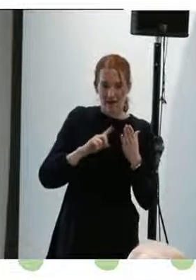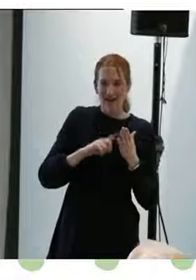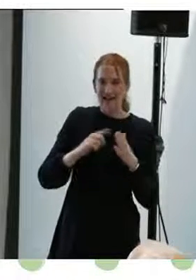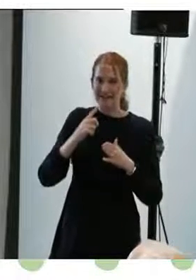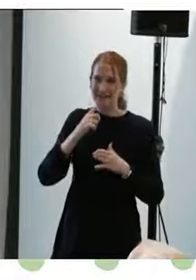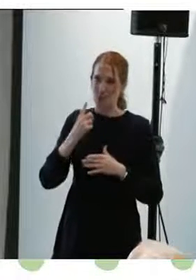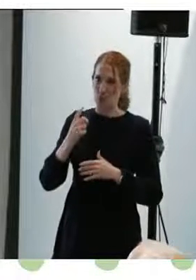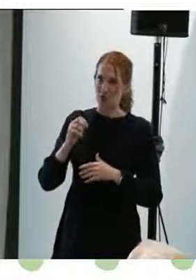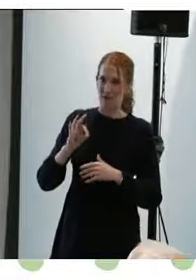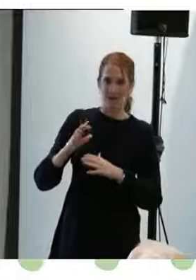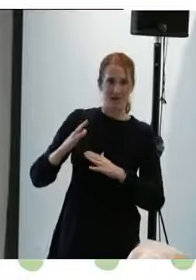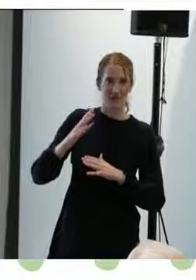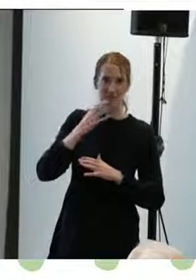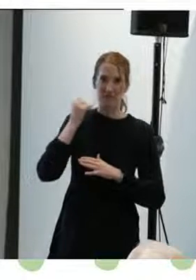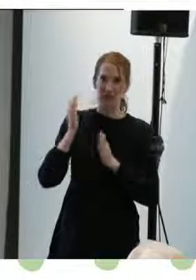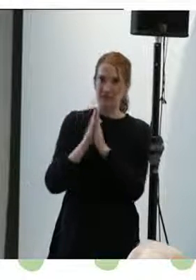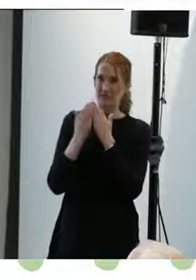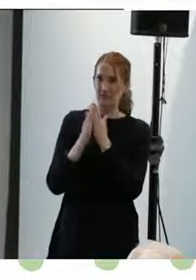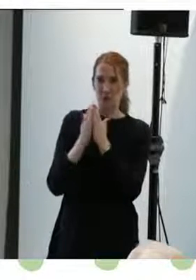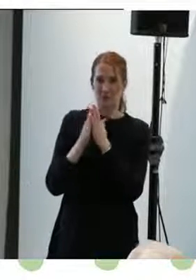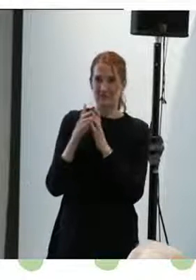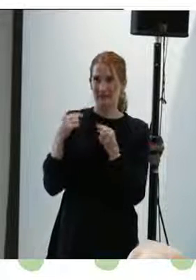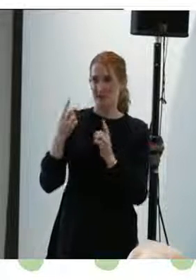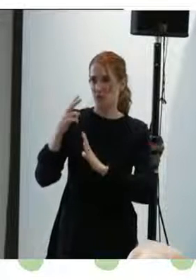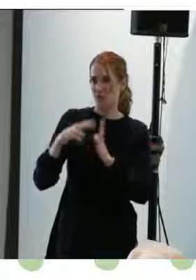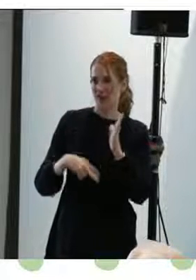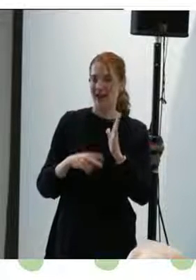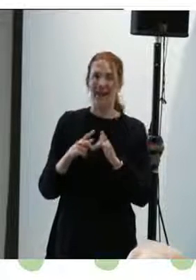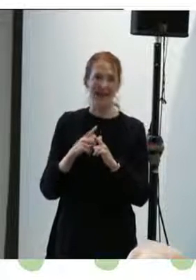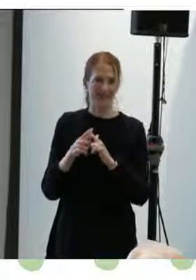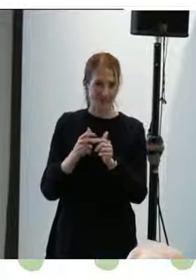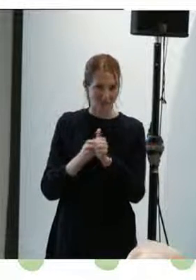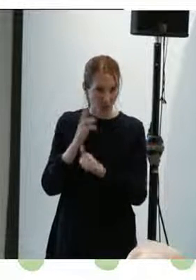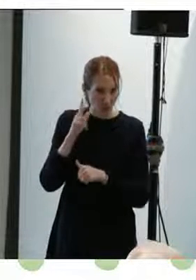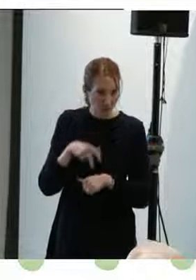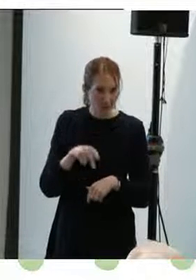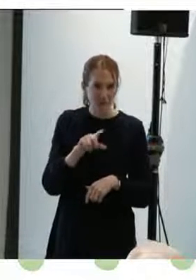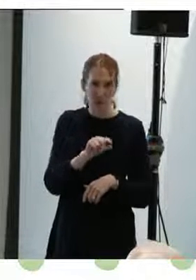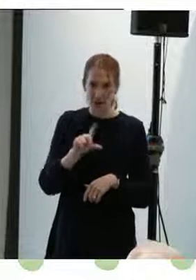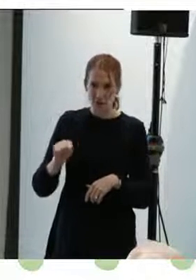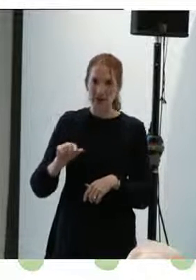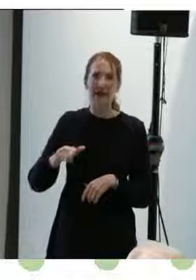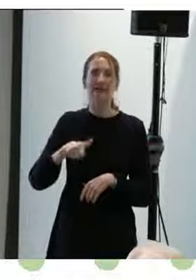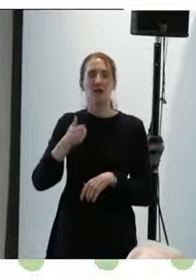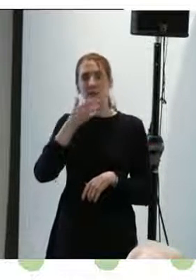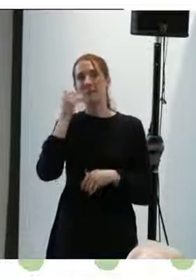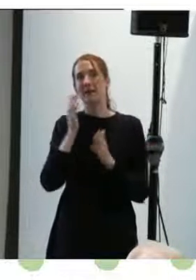She had a follow-up, it's about 2020, which I thought was also one of the best books I'd ever read. It's a real